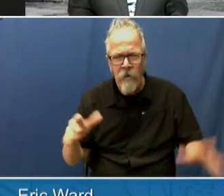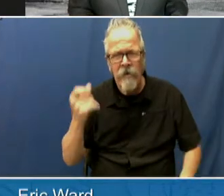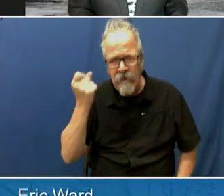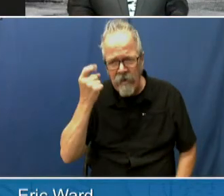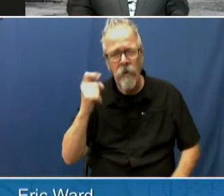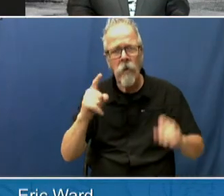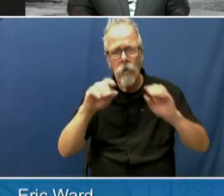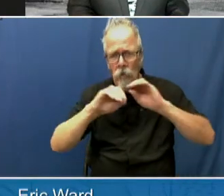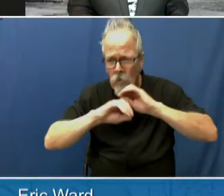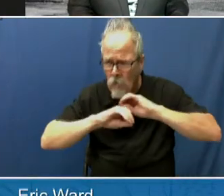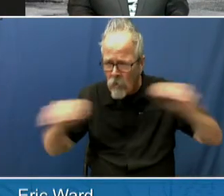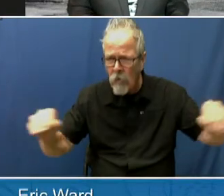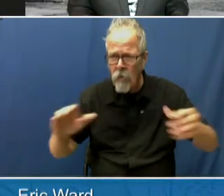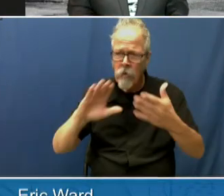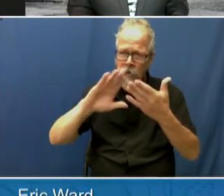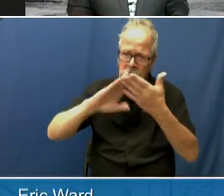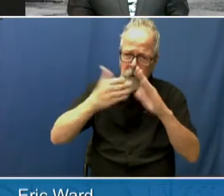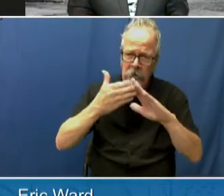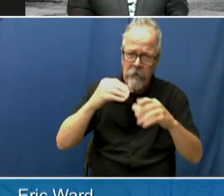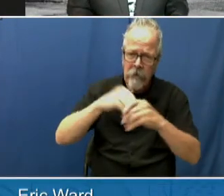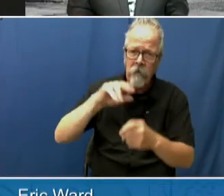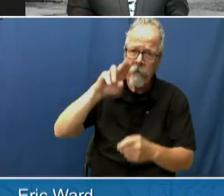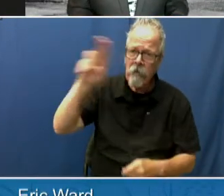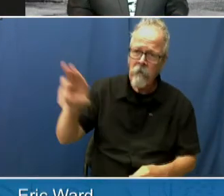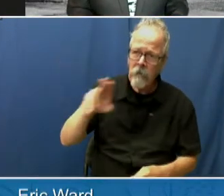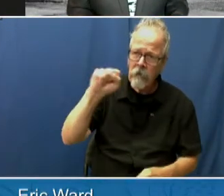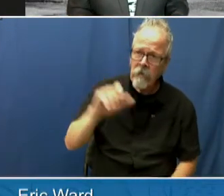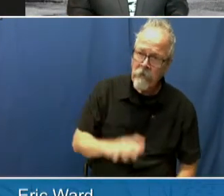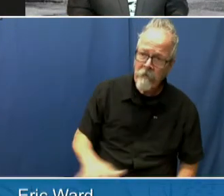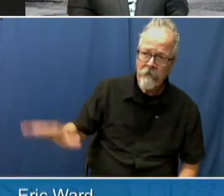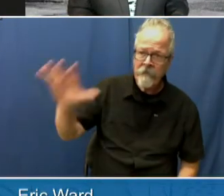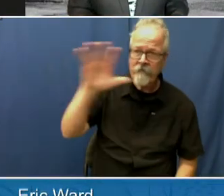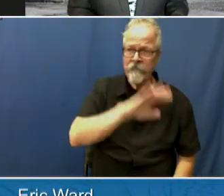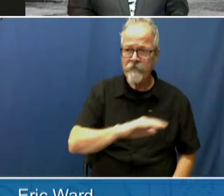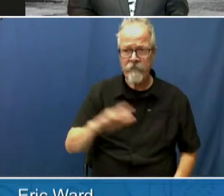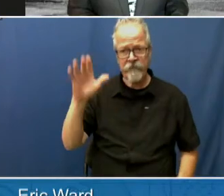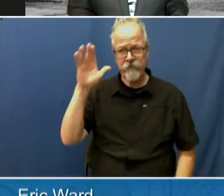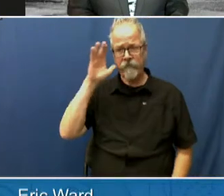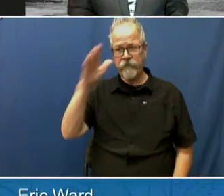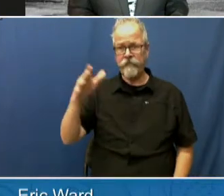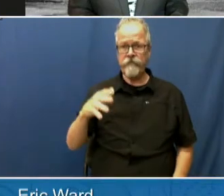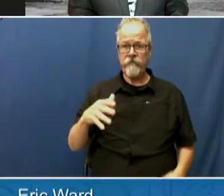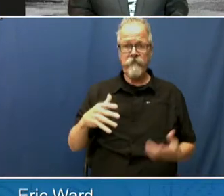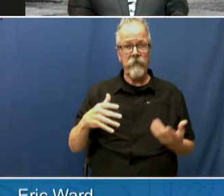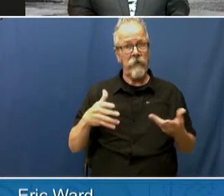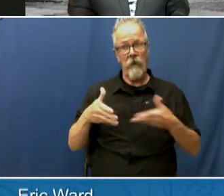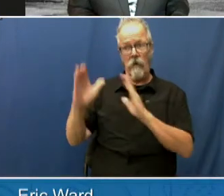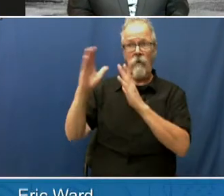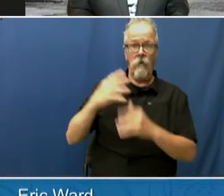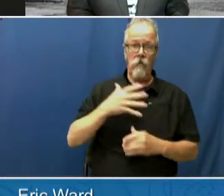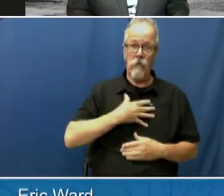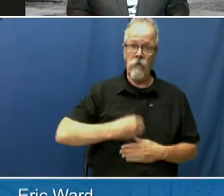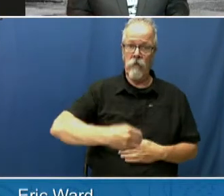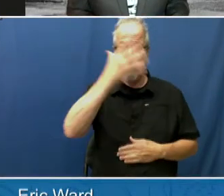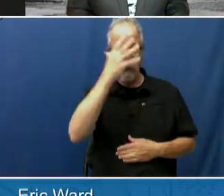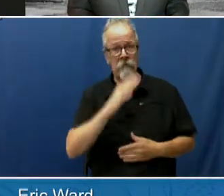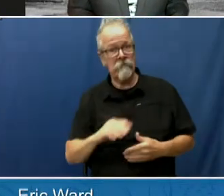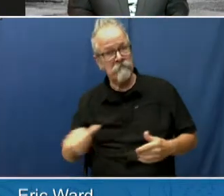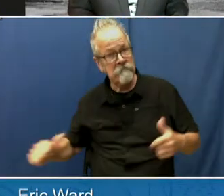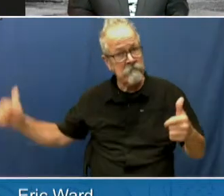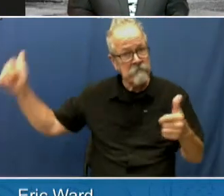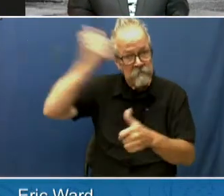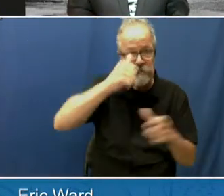States could successfully meet the challenges posed by white nationalism by itself. It's time to acknowledge